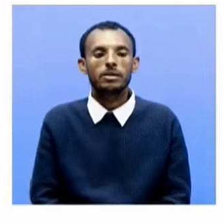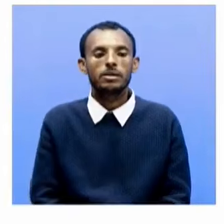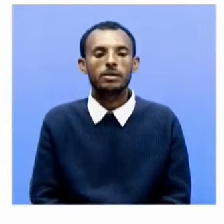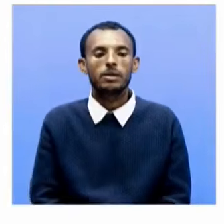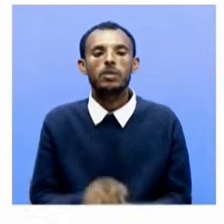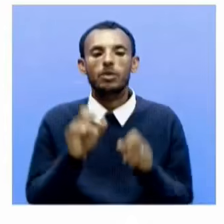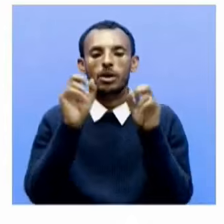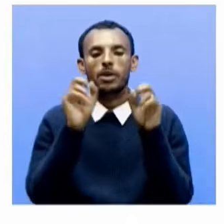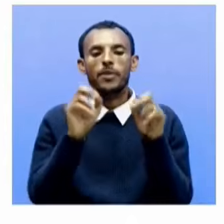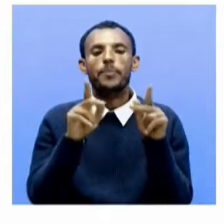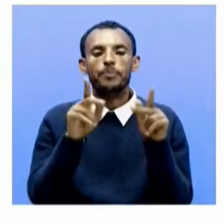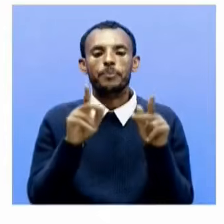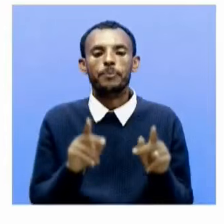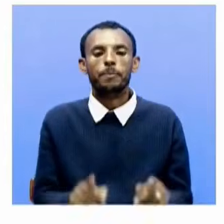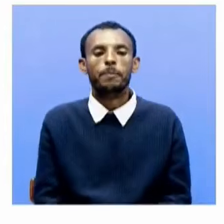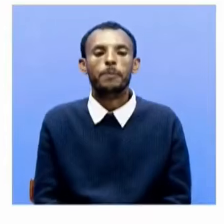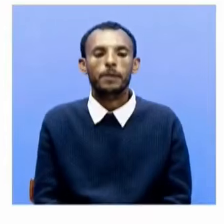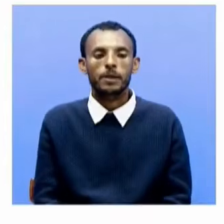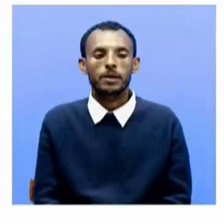Okay,